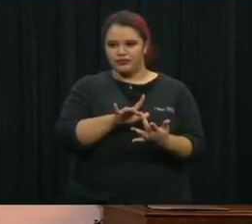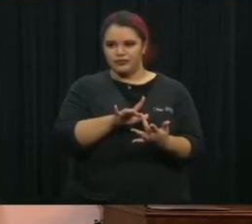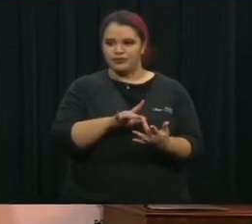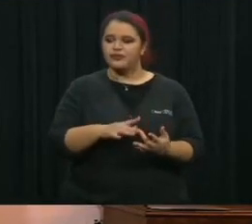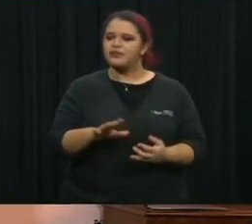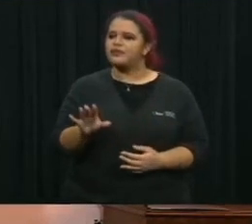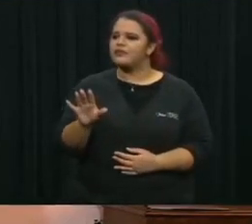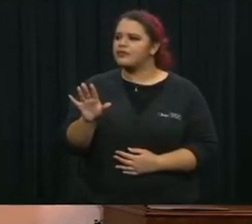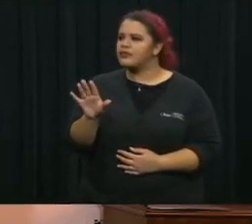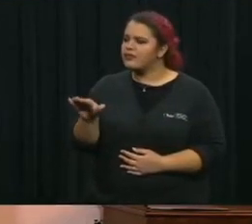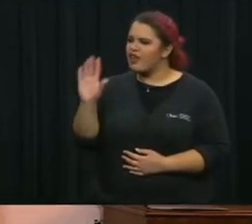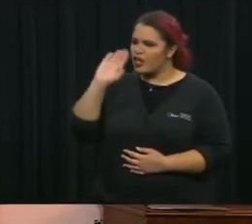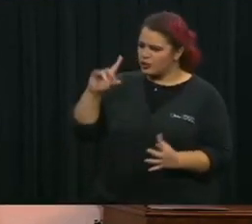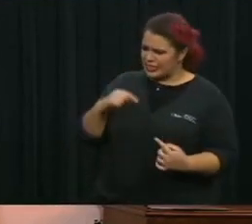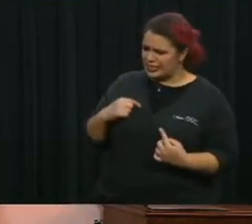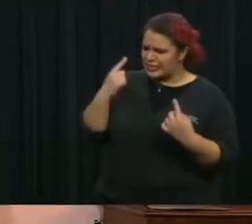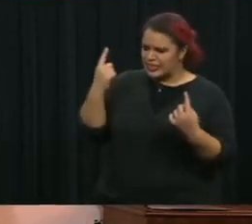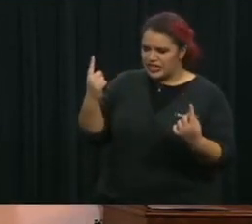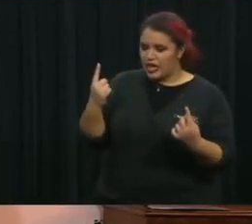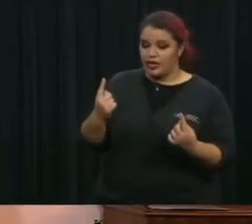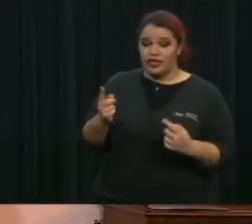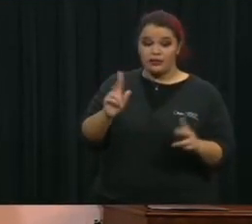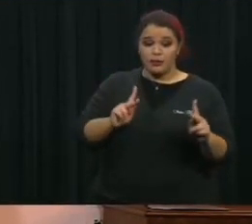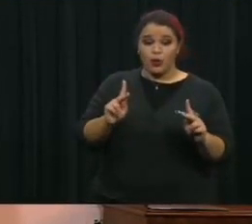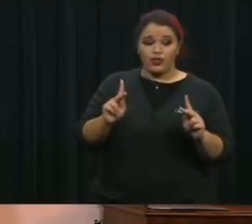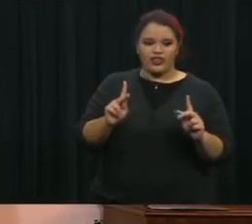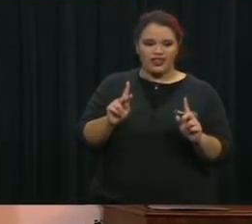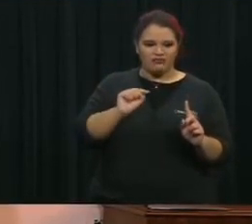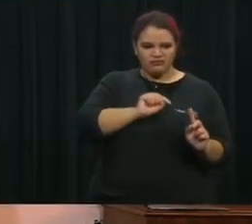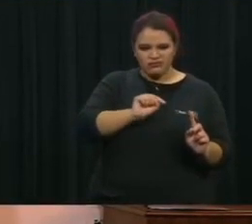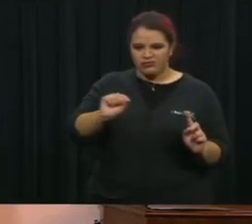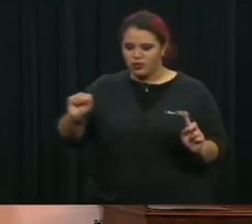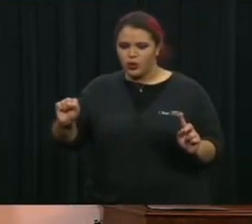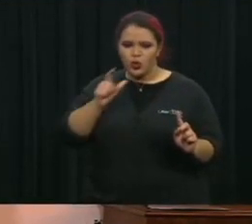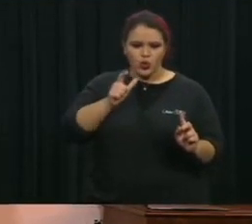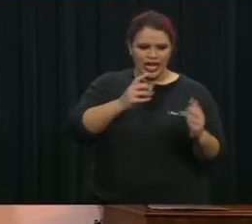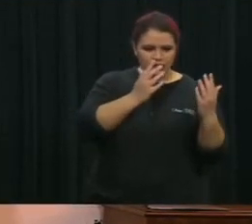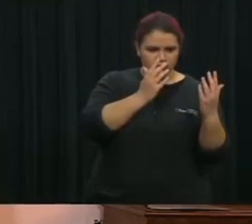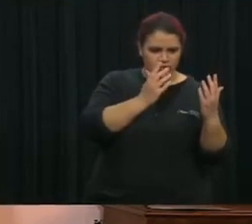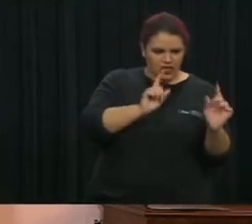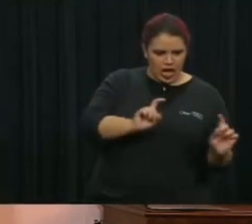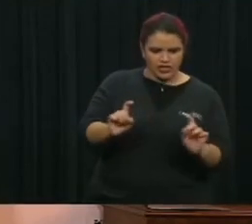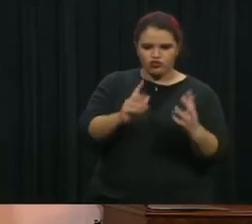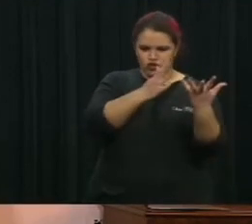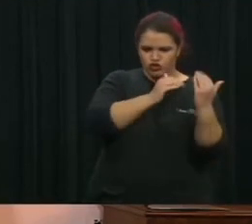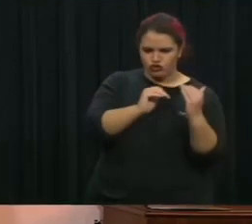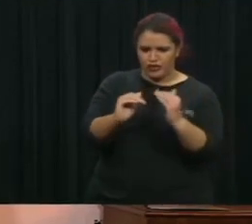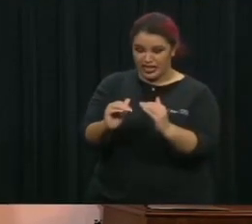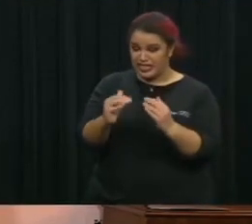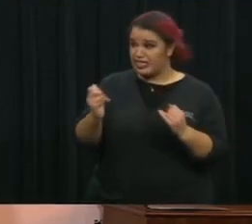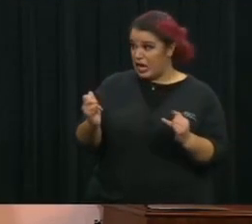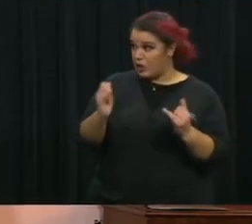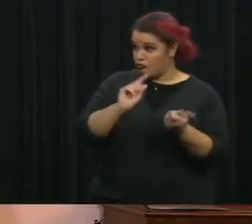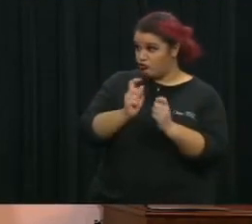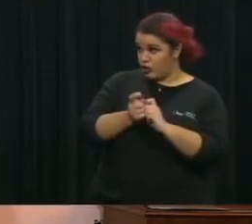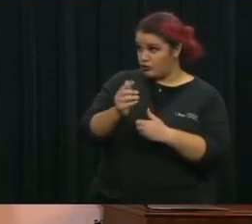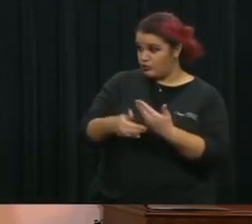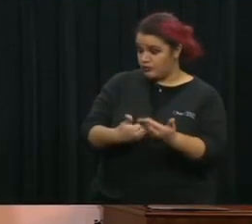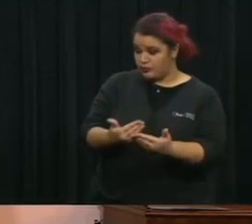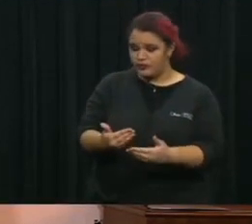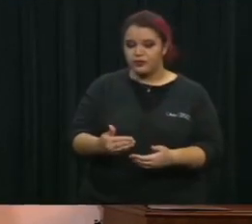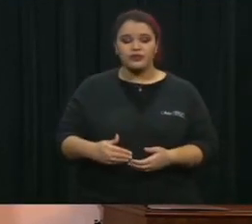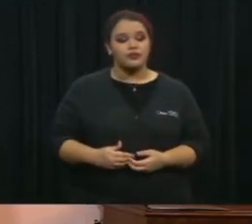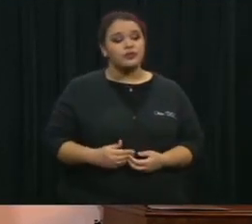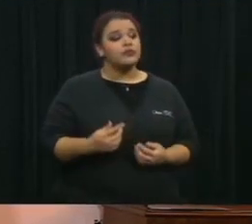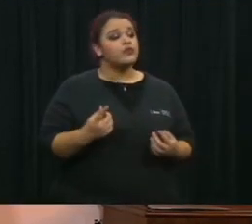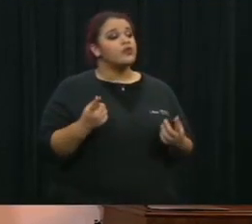get a test. Does that change now that we know that there's been a death? Yes, you know, when there's a cluster or a death or a person